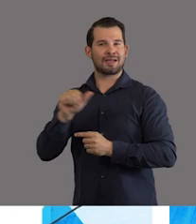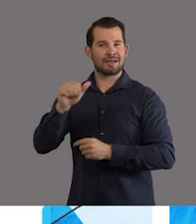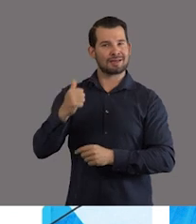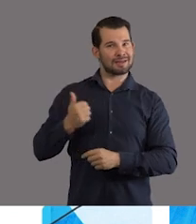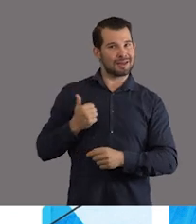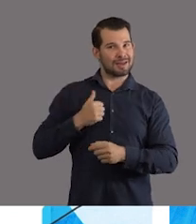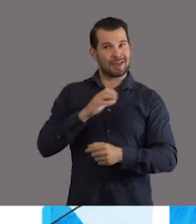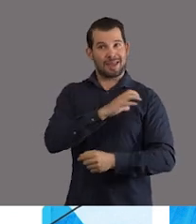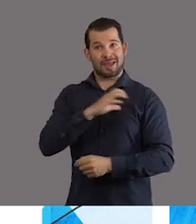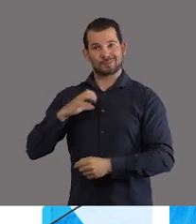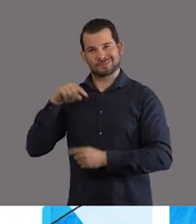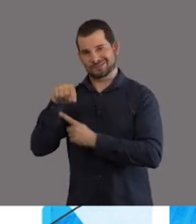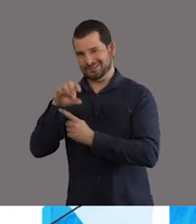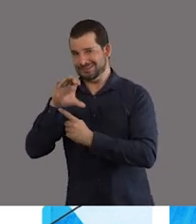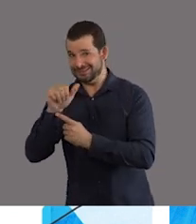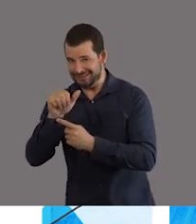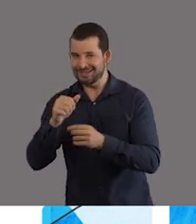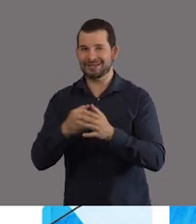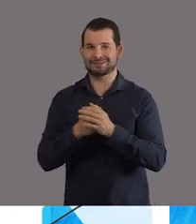innovationfund@canadacouncil.ca.